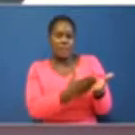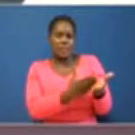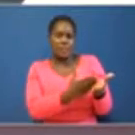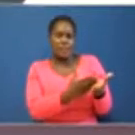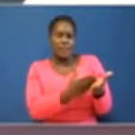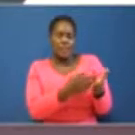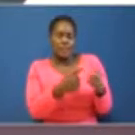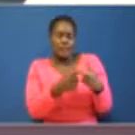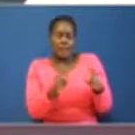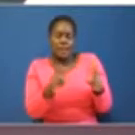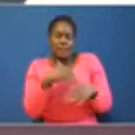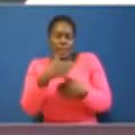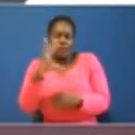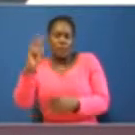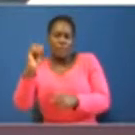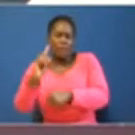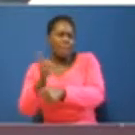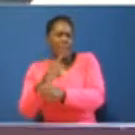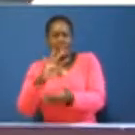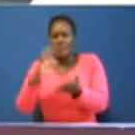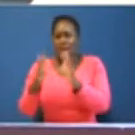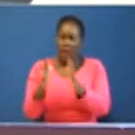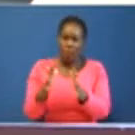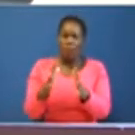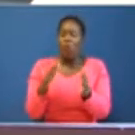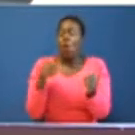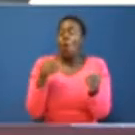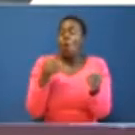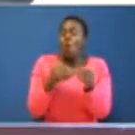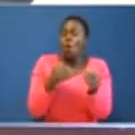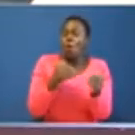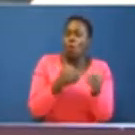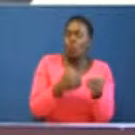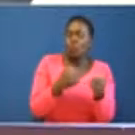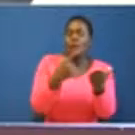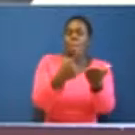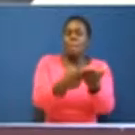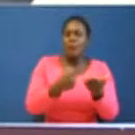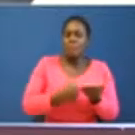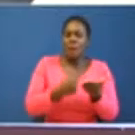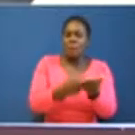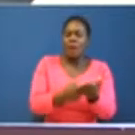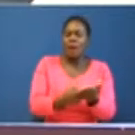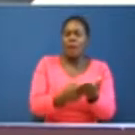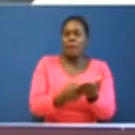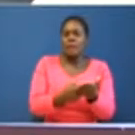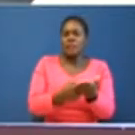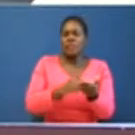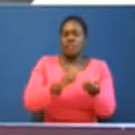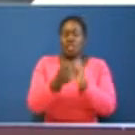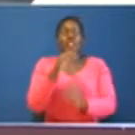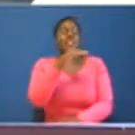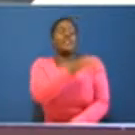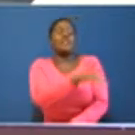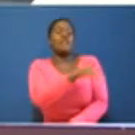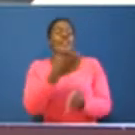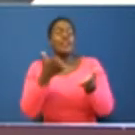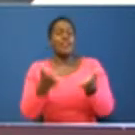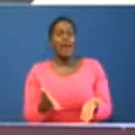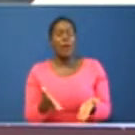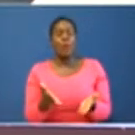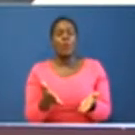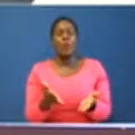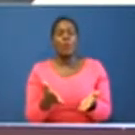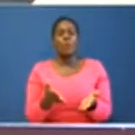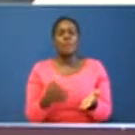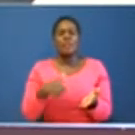kicks off in the next 20 minutes or so the clock is ticking uh debate today now almost turning into debate evening even